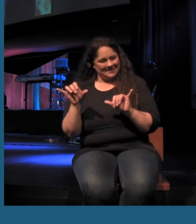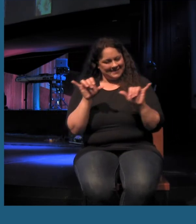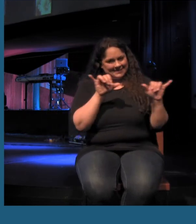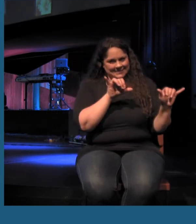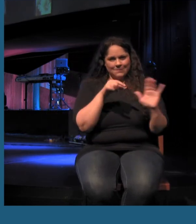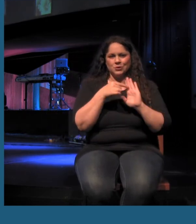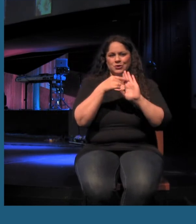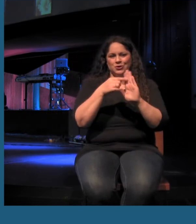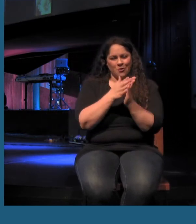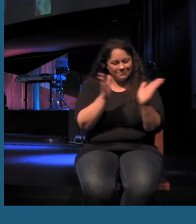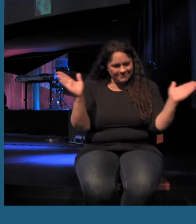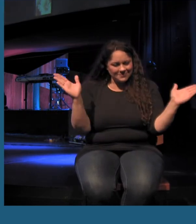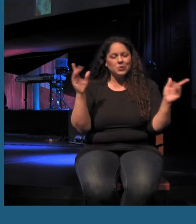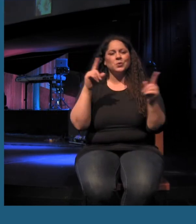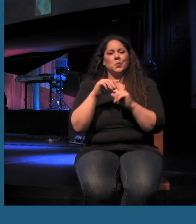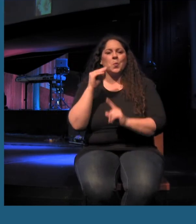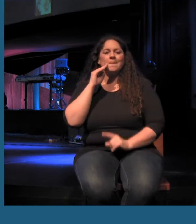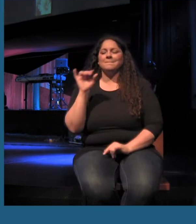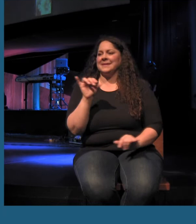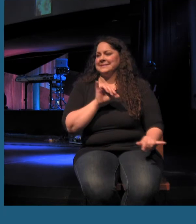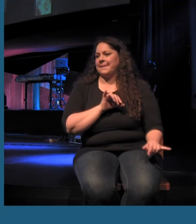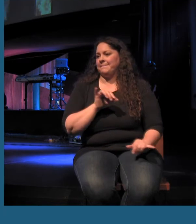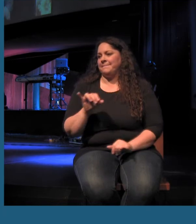faith at home.